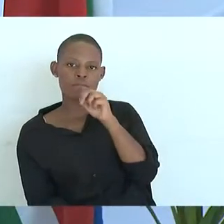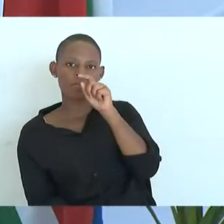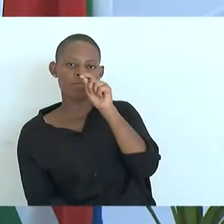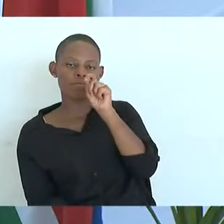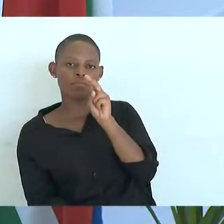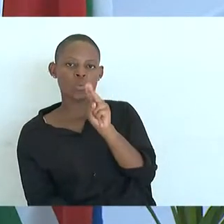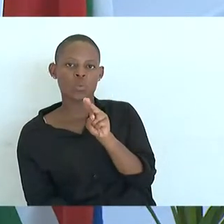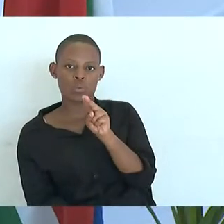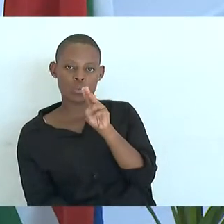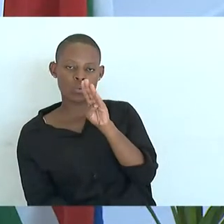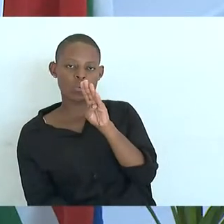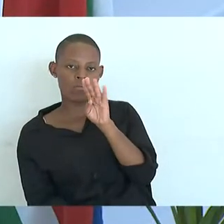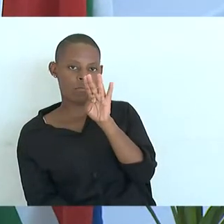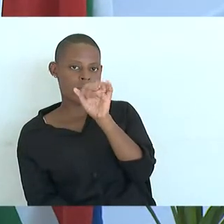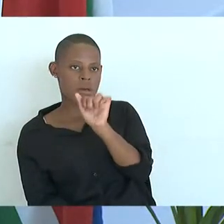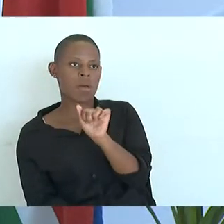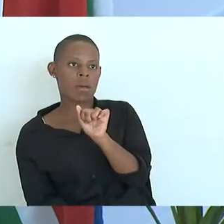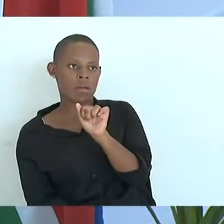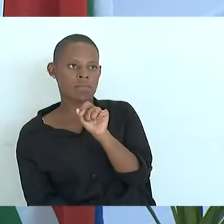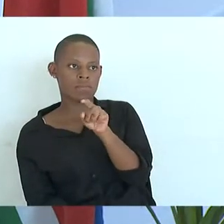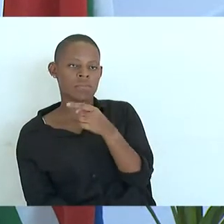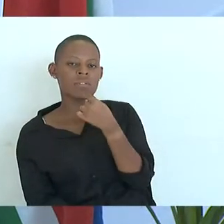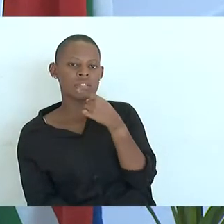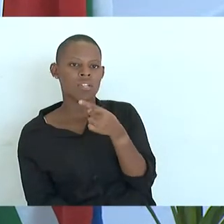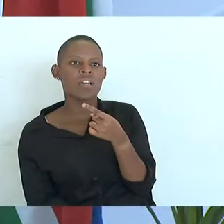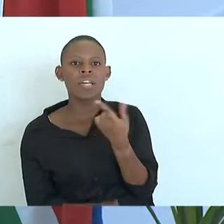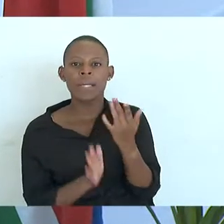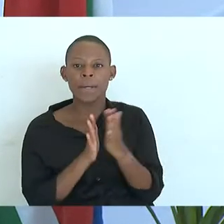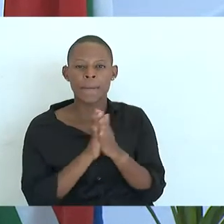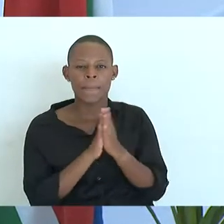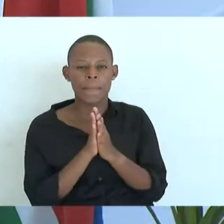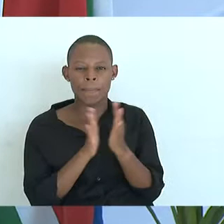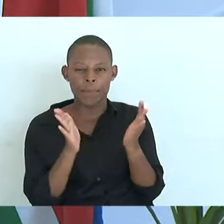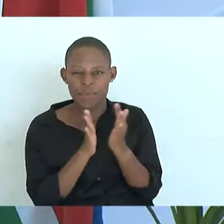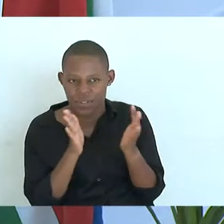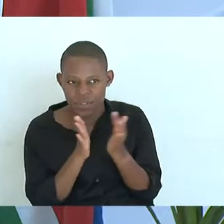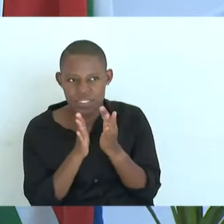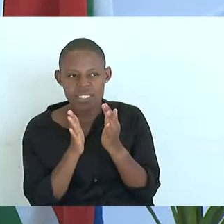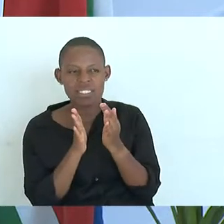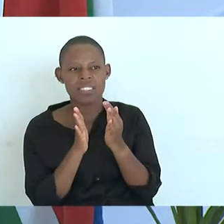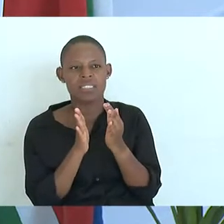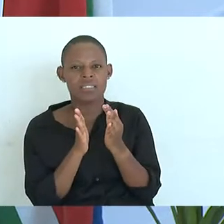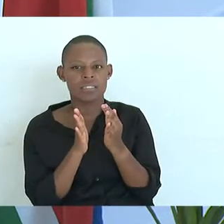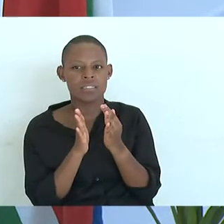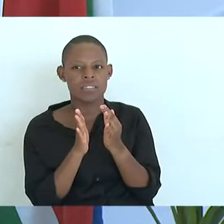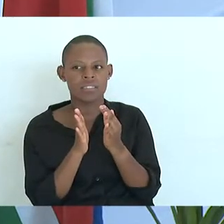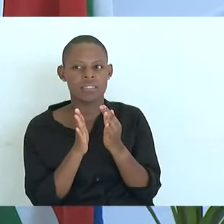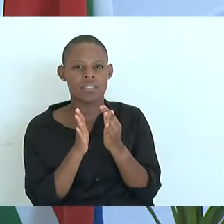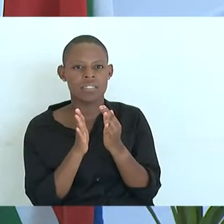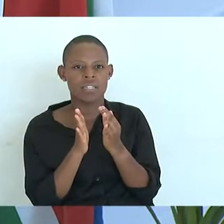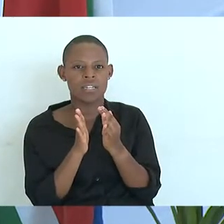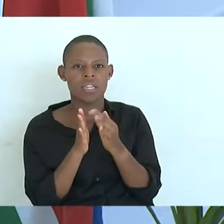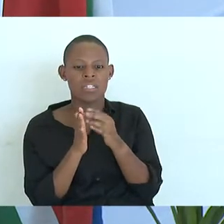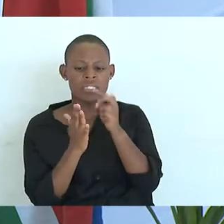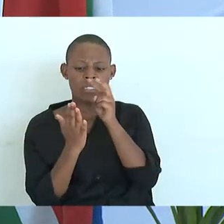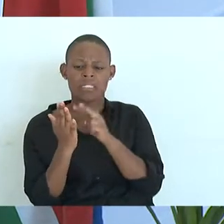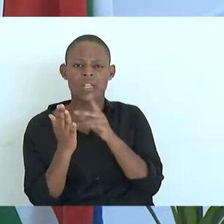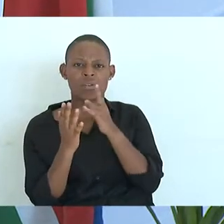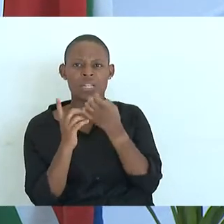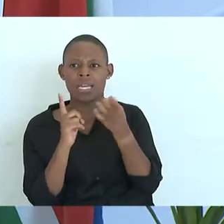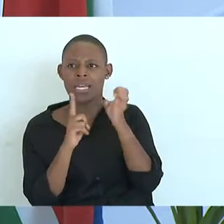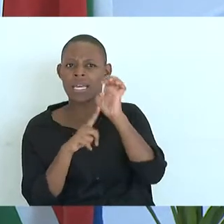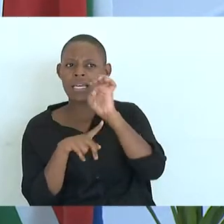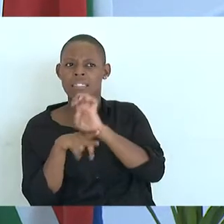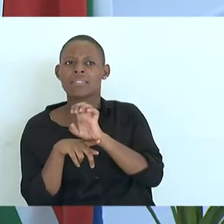indlela ayibeke ngayo lento emotivation ikhanda nami ngibone ku-executive ukuthi kushuthi zathu